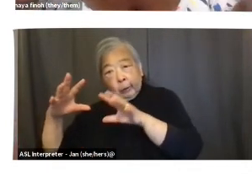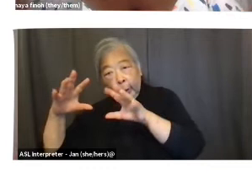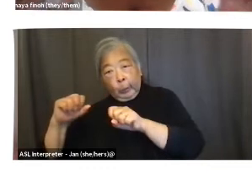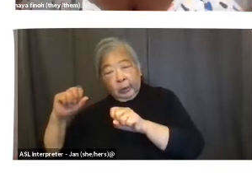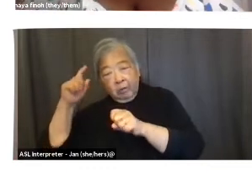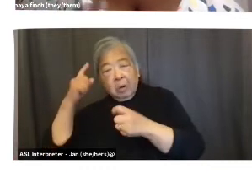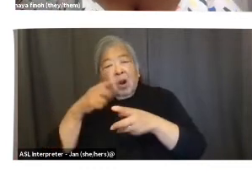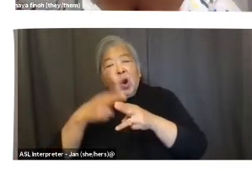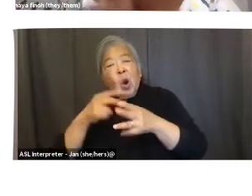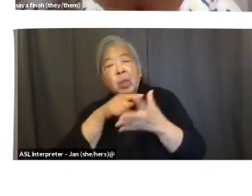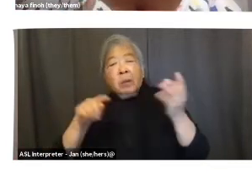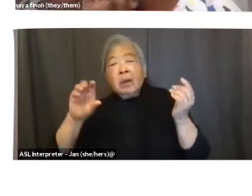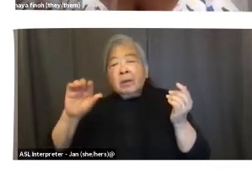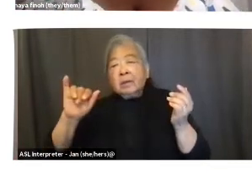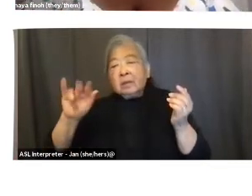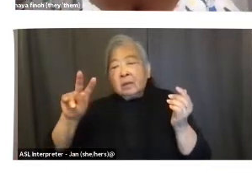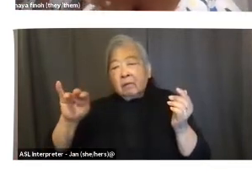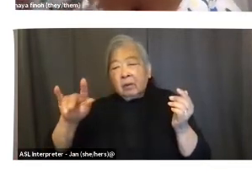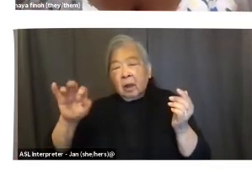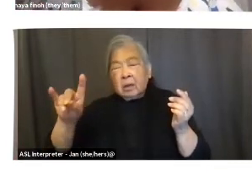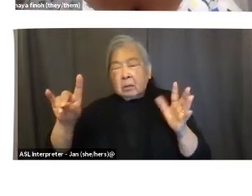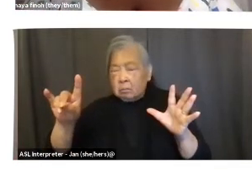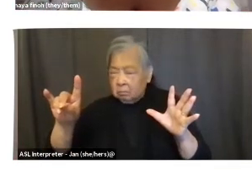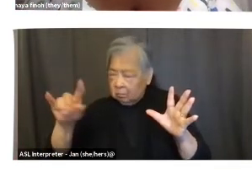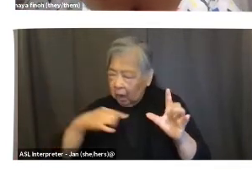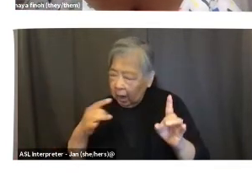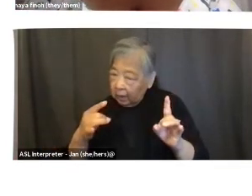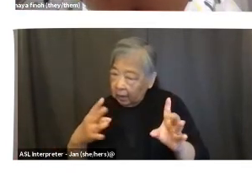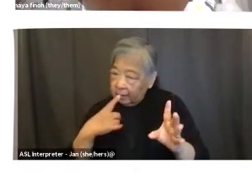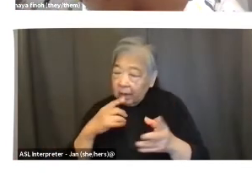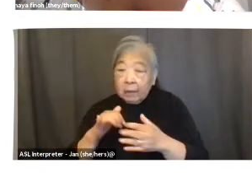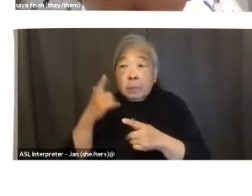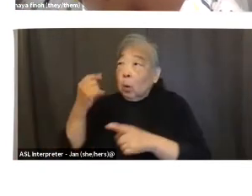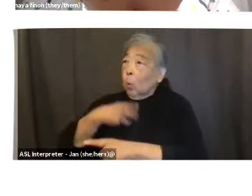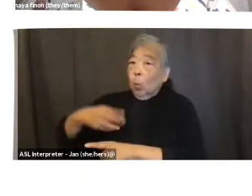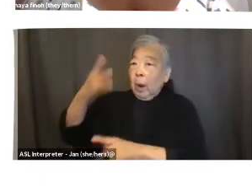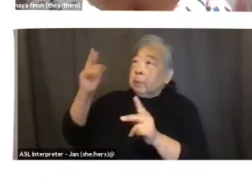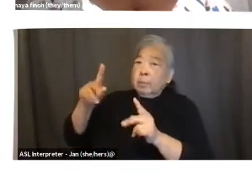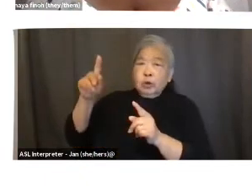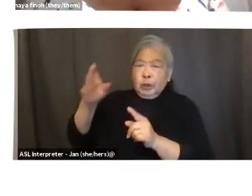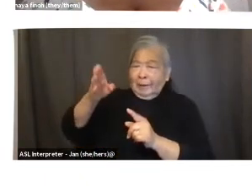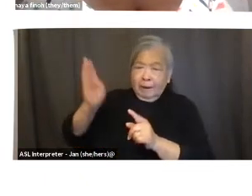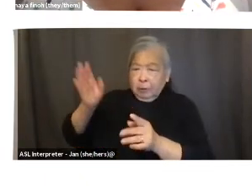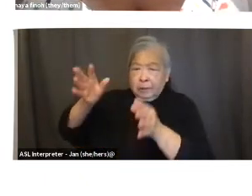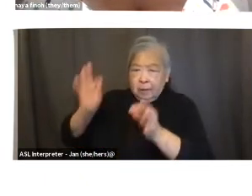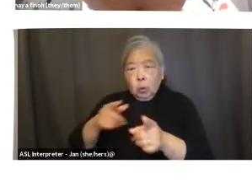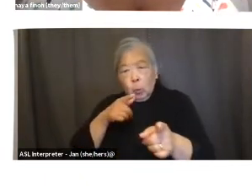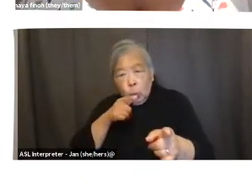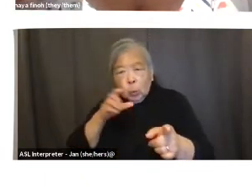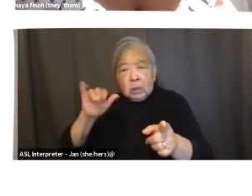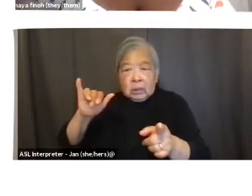civilized tribes. I really hate saying that because white people should never be able to determine what is civilized and what is